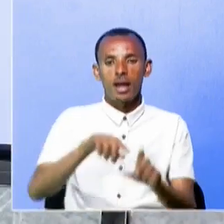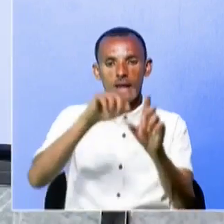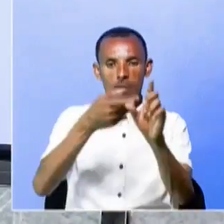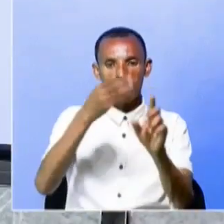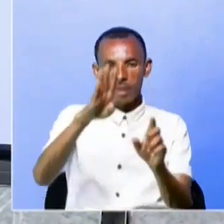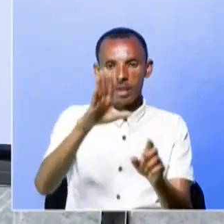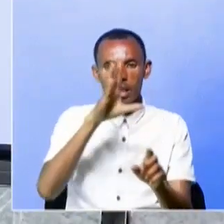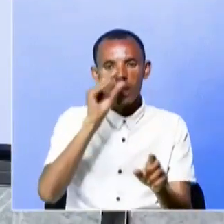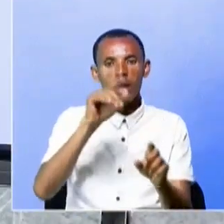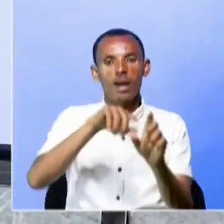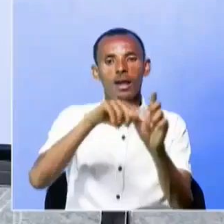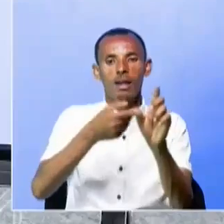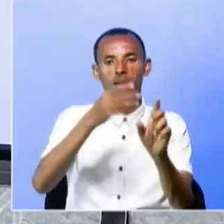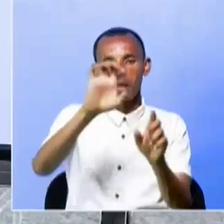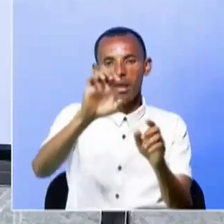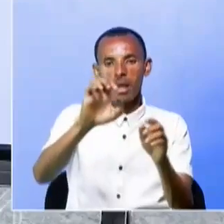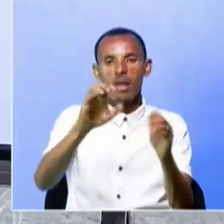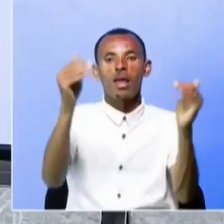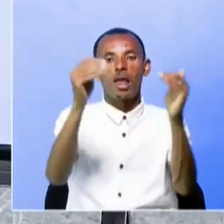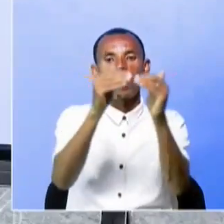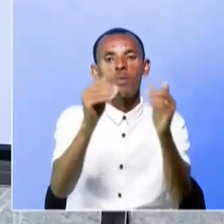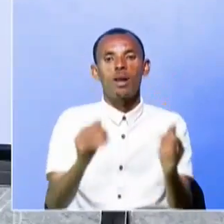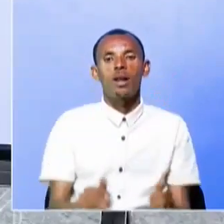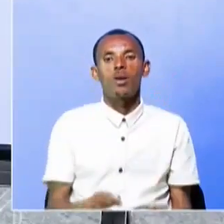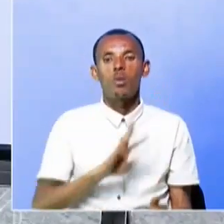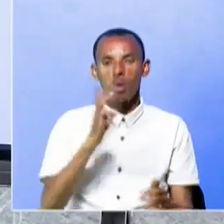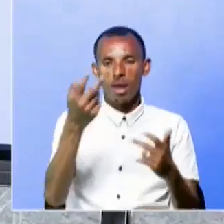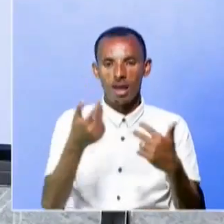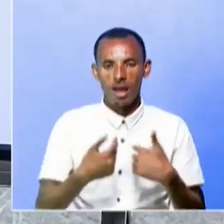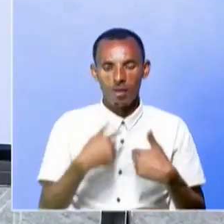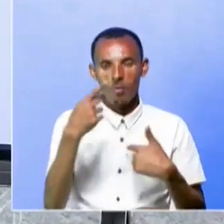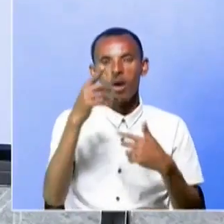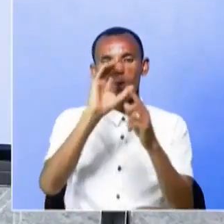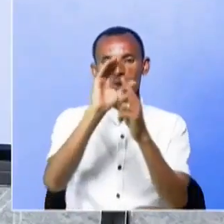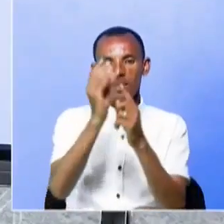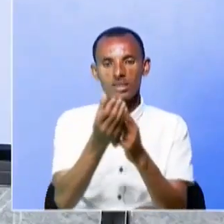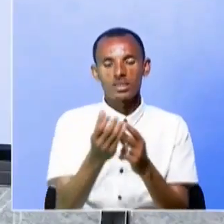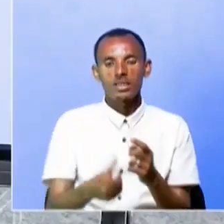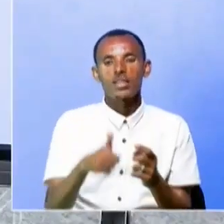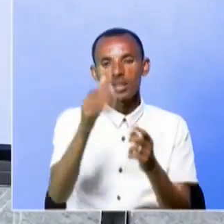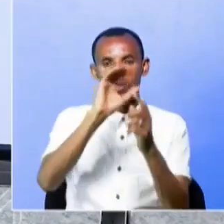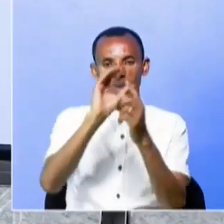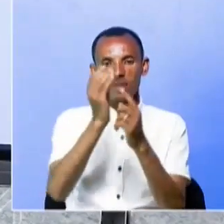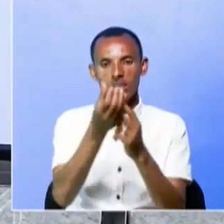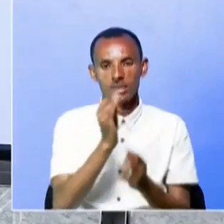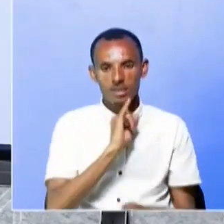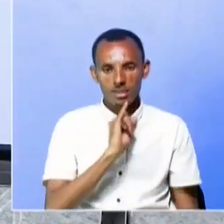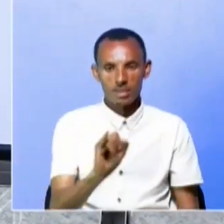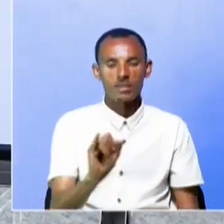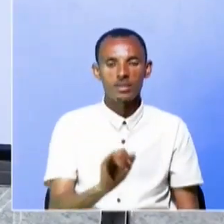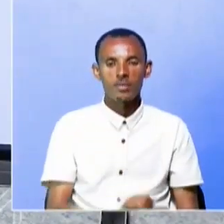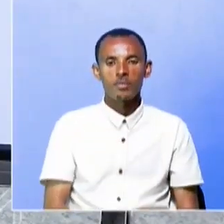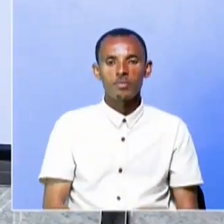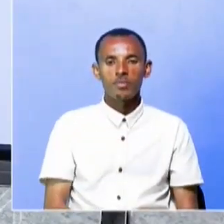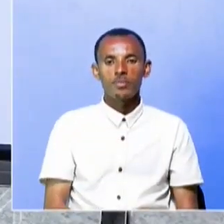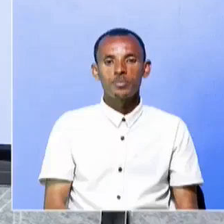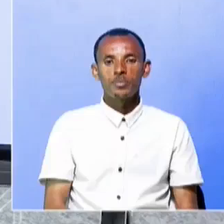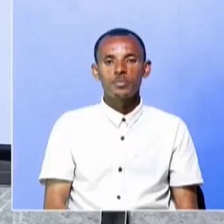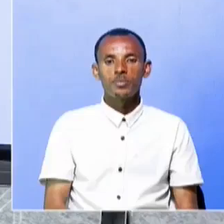the same, right? So we have one condition. The other condition is